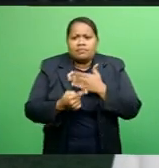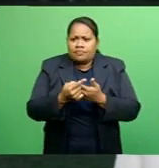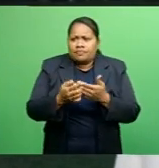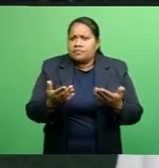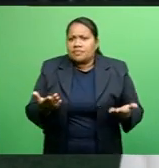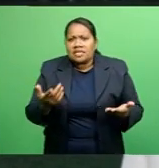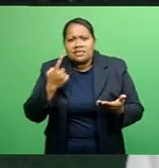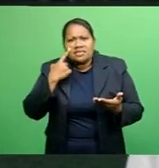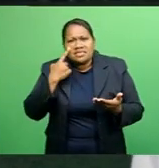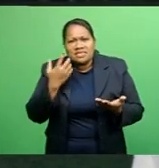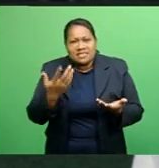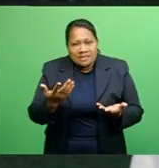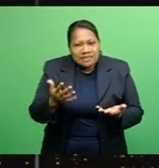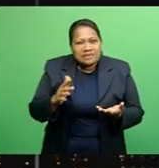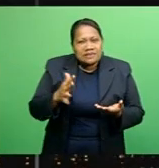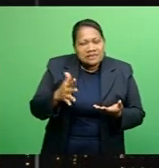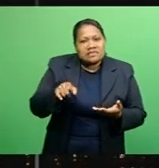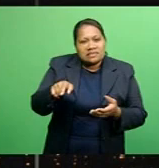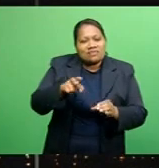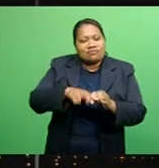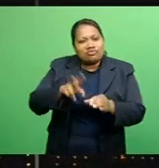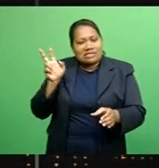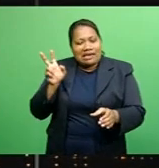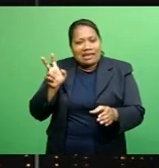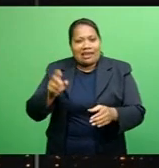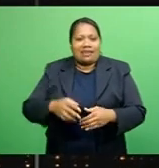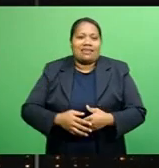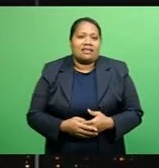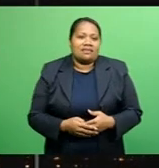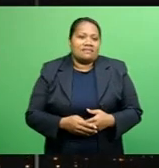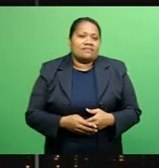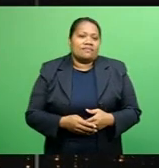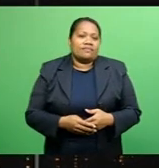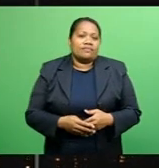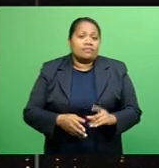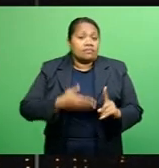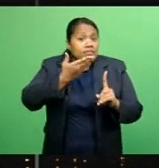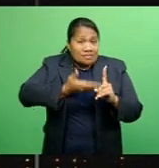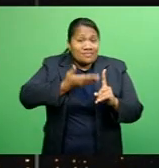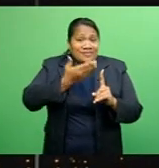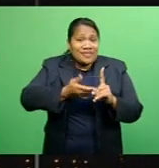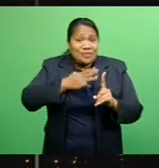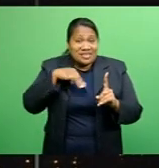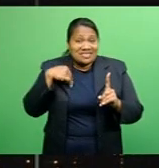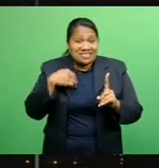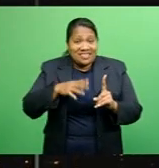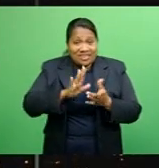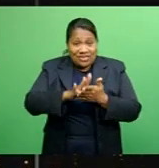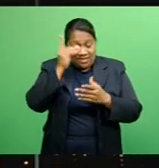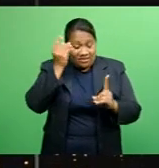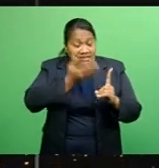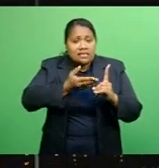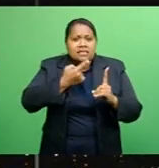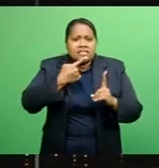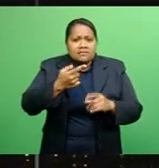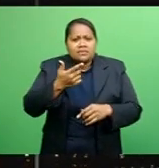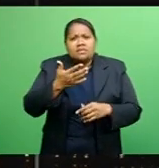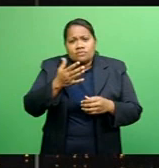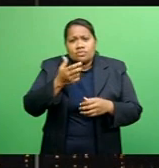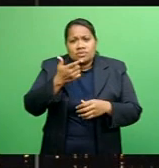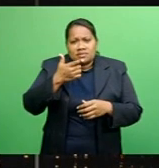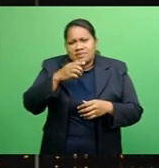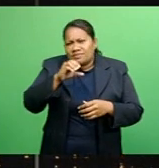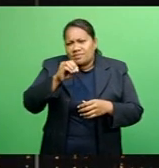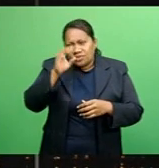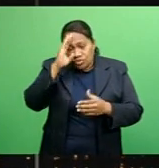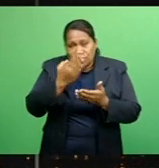is seen as deemed to have resigned. Akbar says currently 70 students of the Ngaloa Primary School are looked